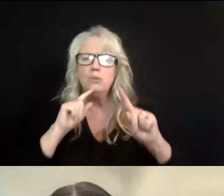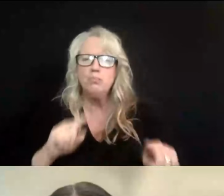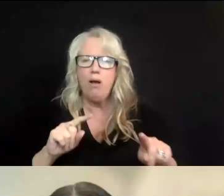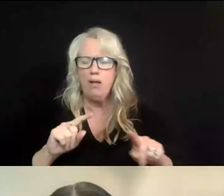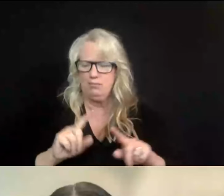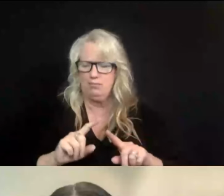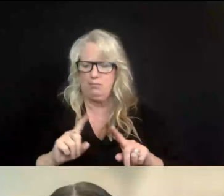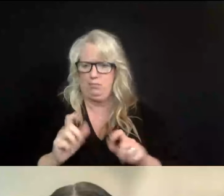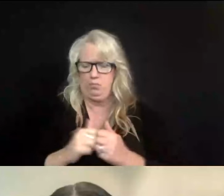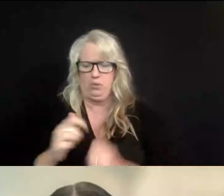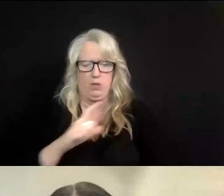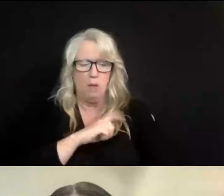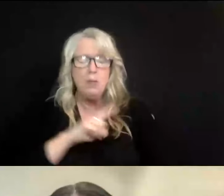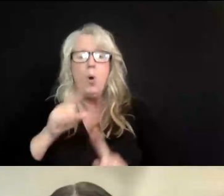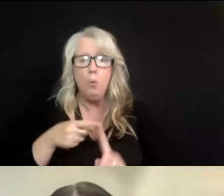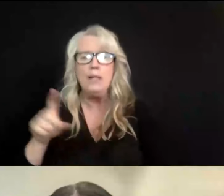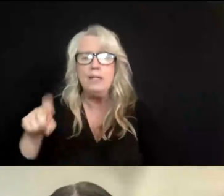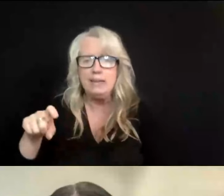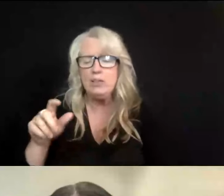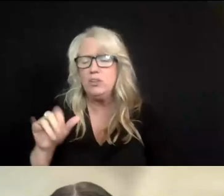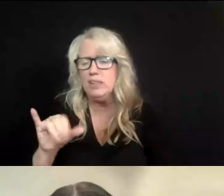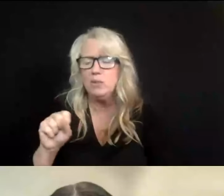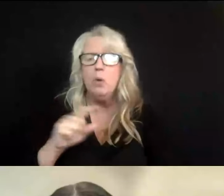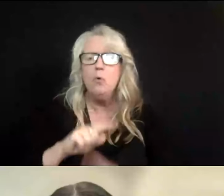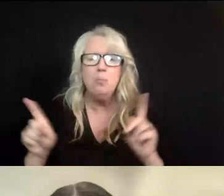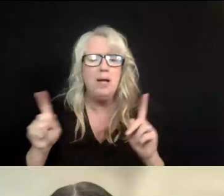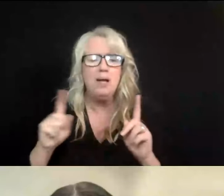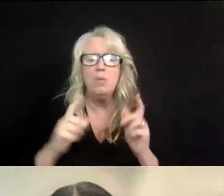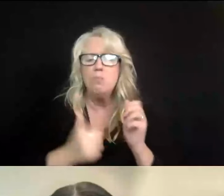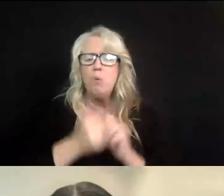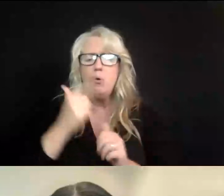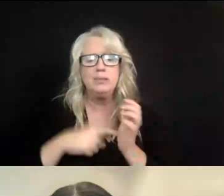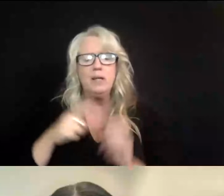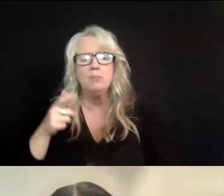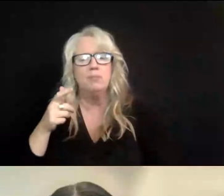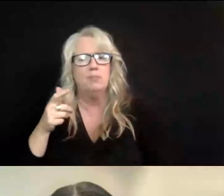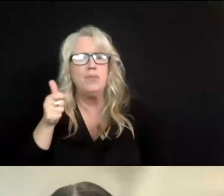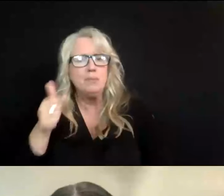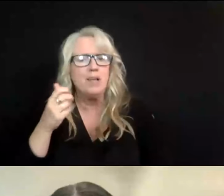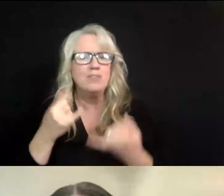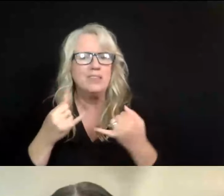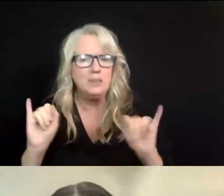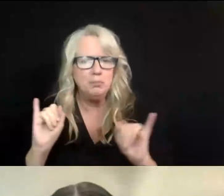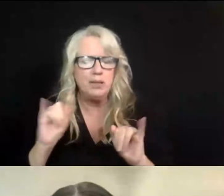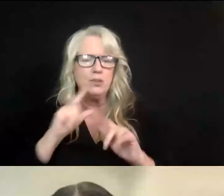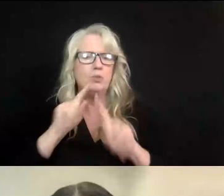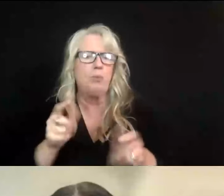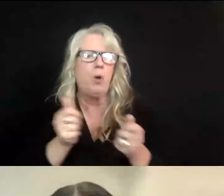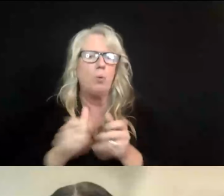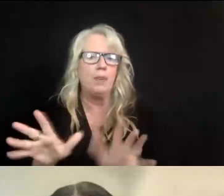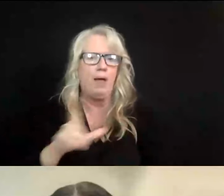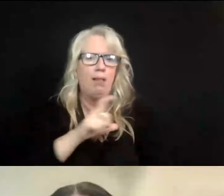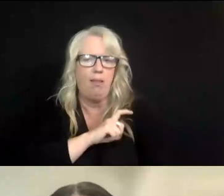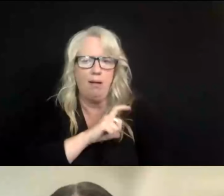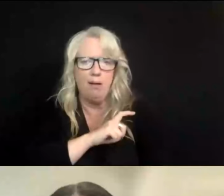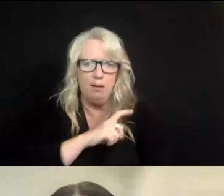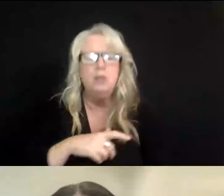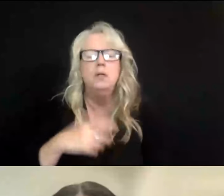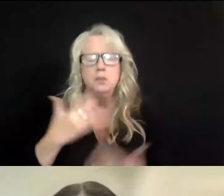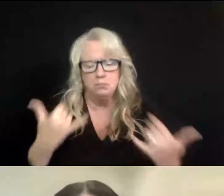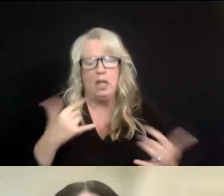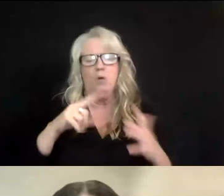law enforcement when necessary, but most of the time they can be responding independently. So we are starting to see